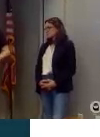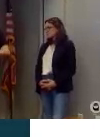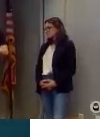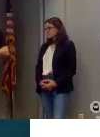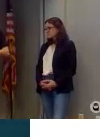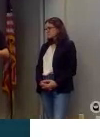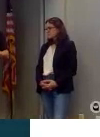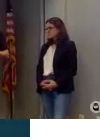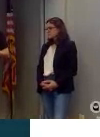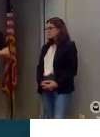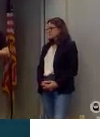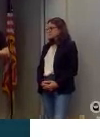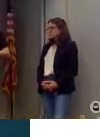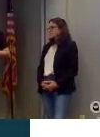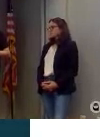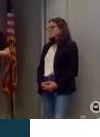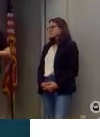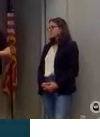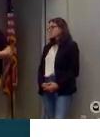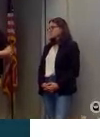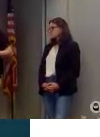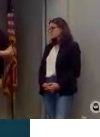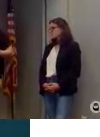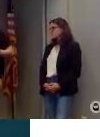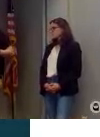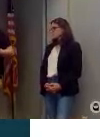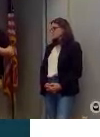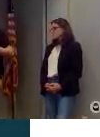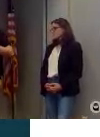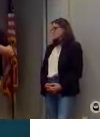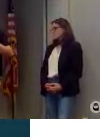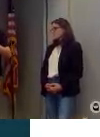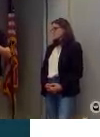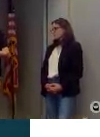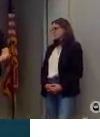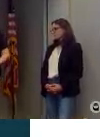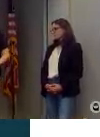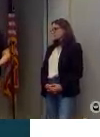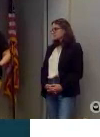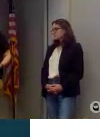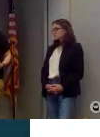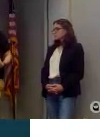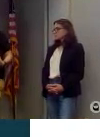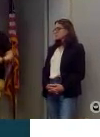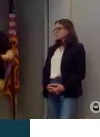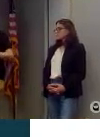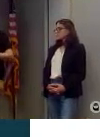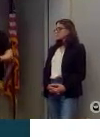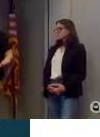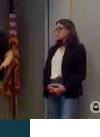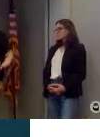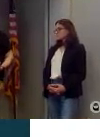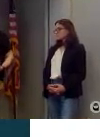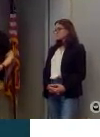trying to incorporate that infrastructure measure that Braithwaite and Johnson included. We include this measure for no-strike locations, which was analogous